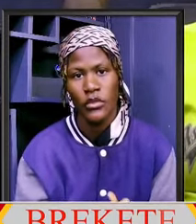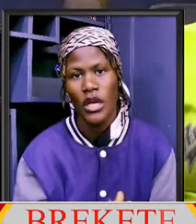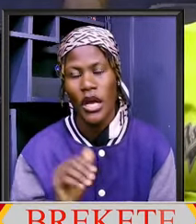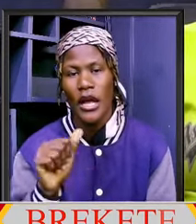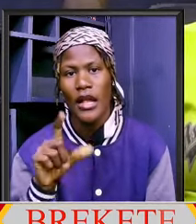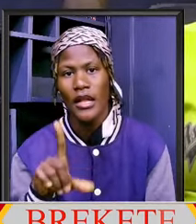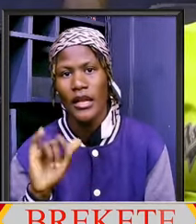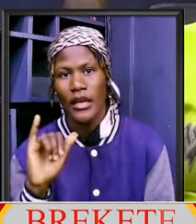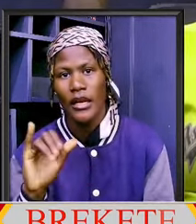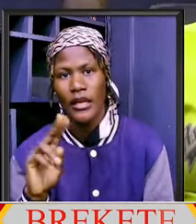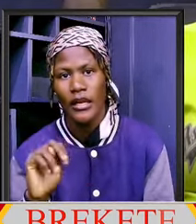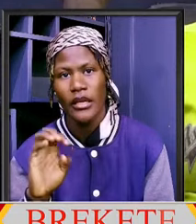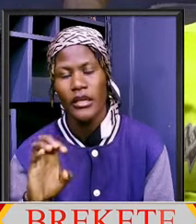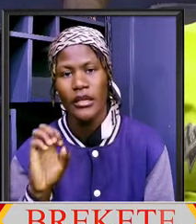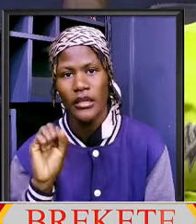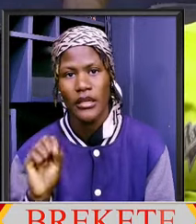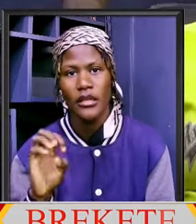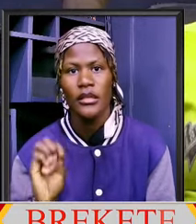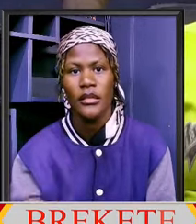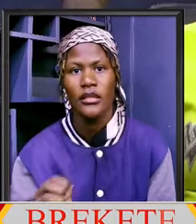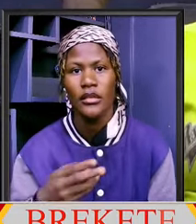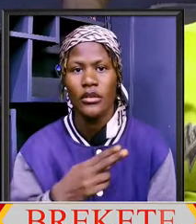Alliance Hospital.